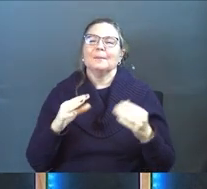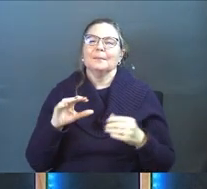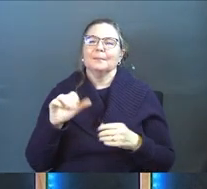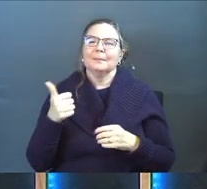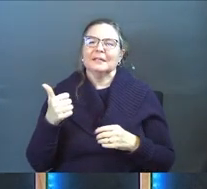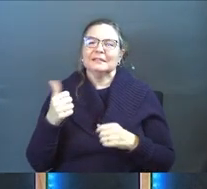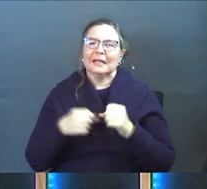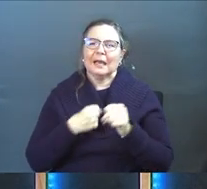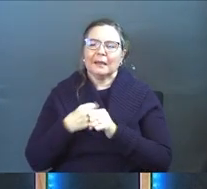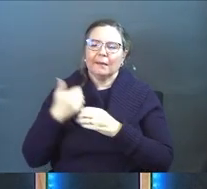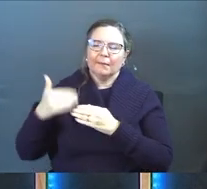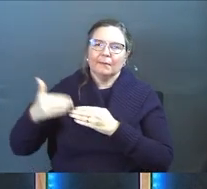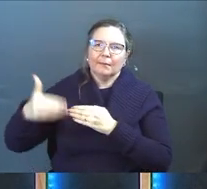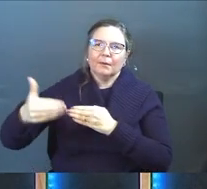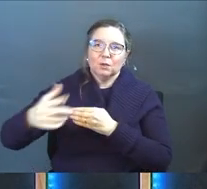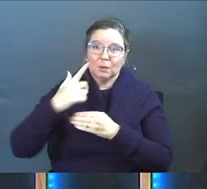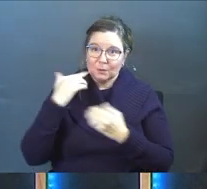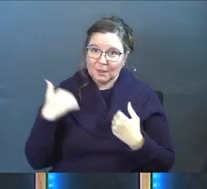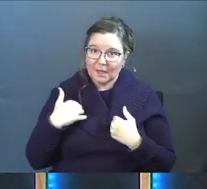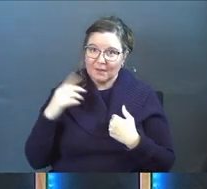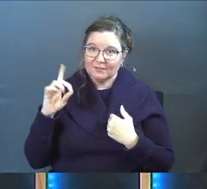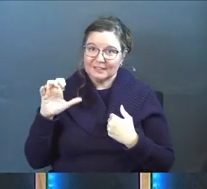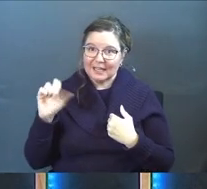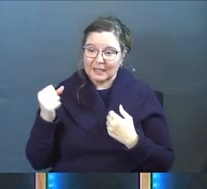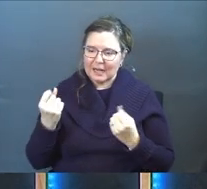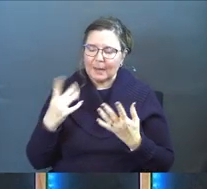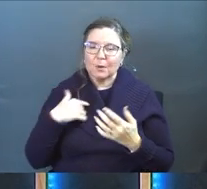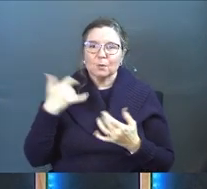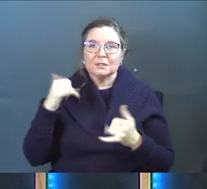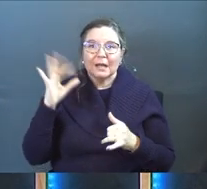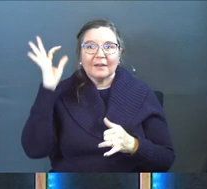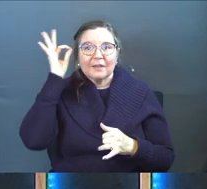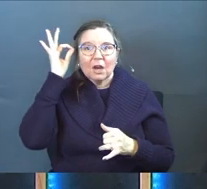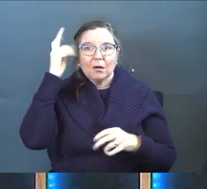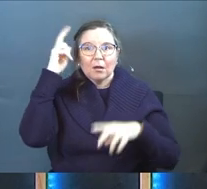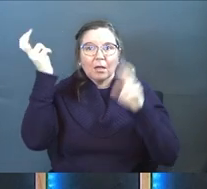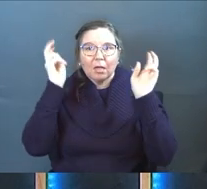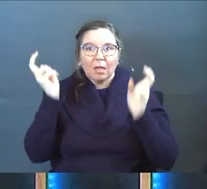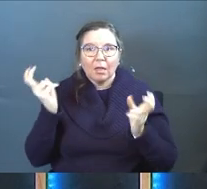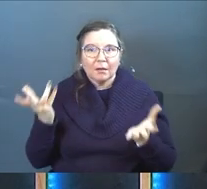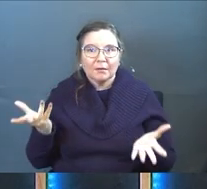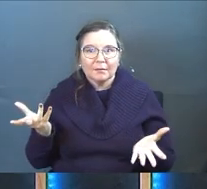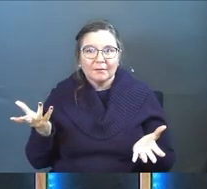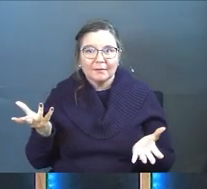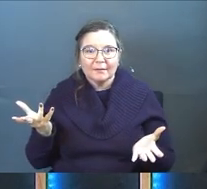How many decades are you going to have? And how many of those decades are you still going to have hair?